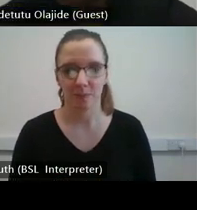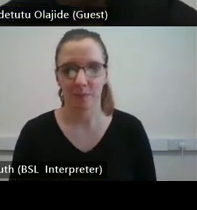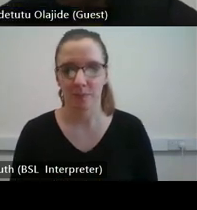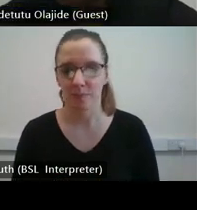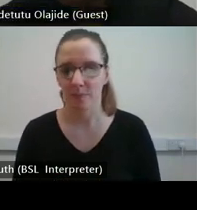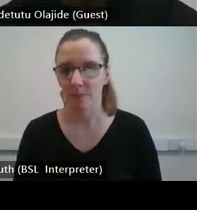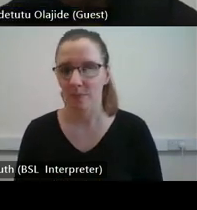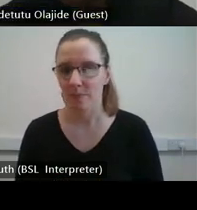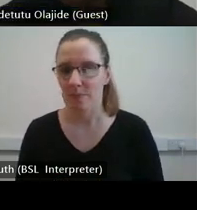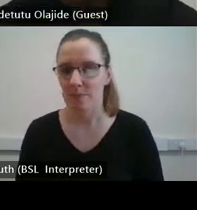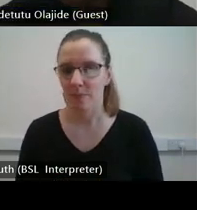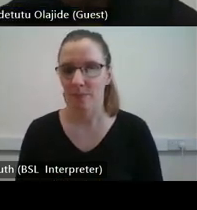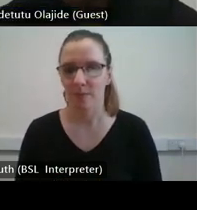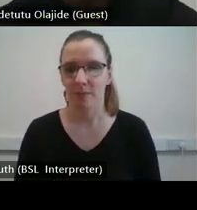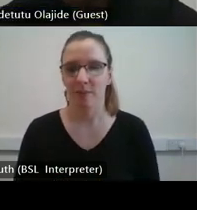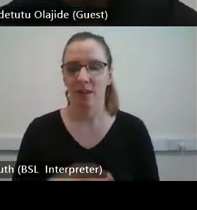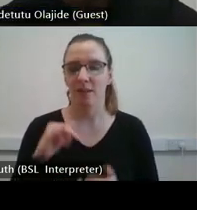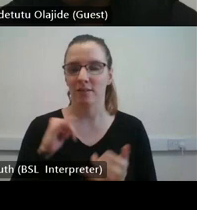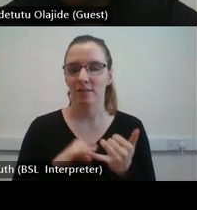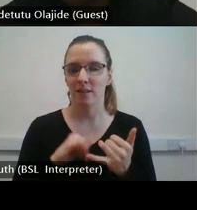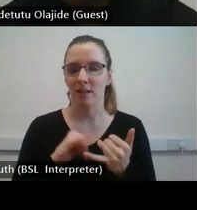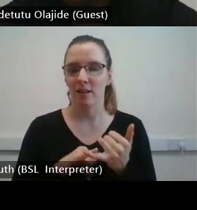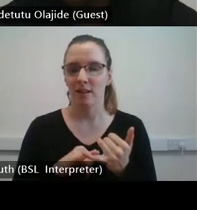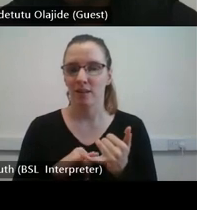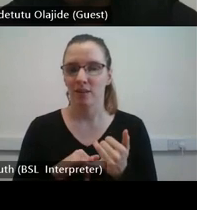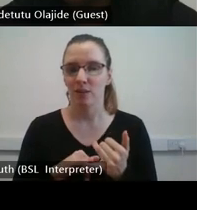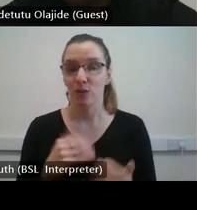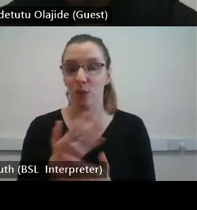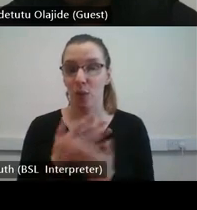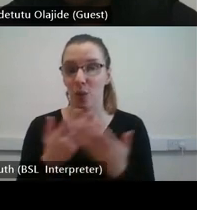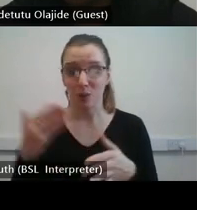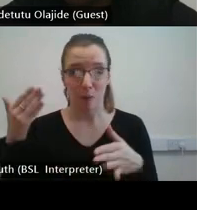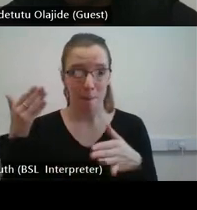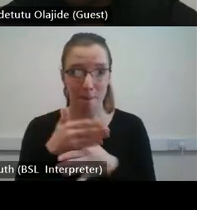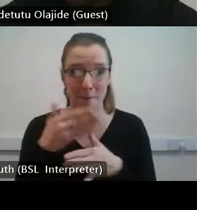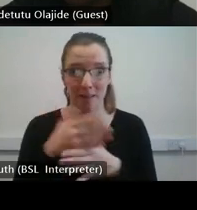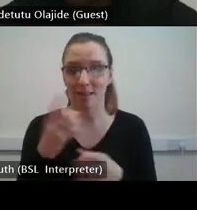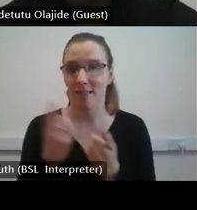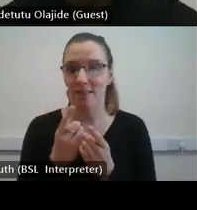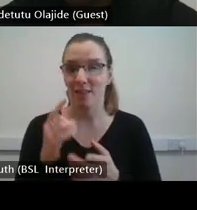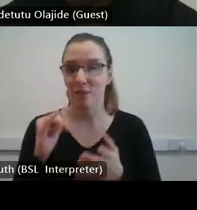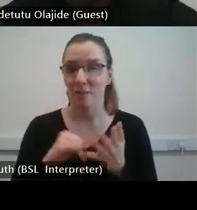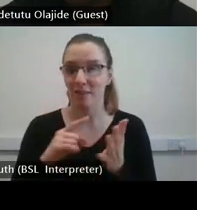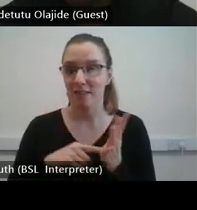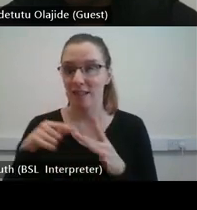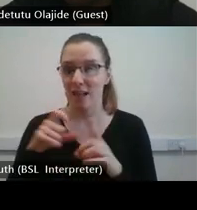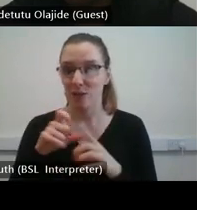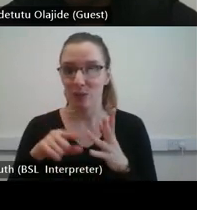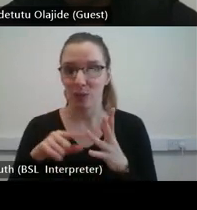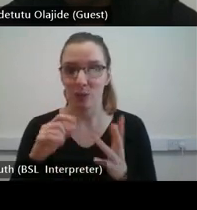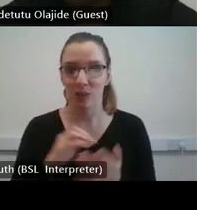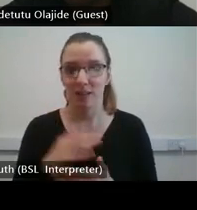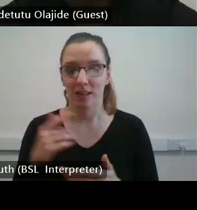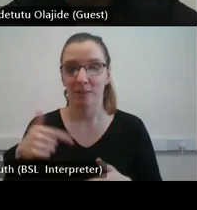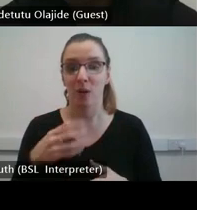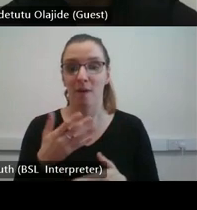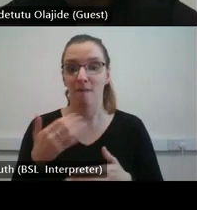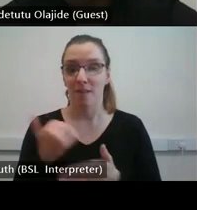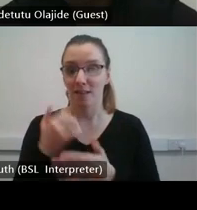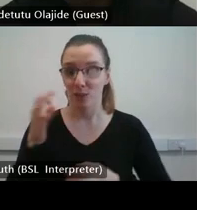on, Slido. Okay, so lots of busy things coming through the Slido here, and there's a really great, question here